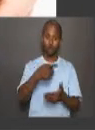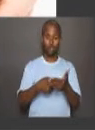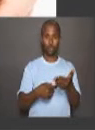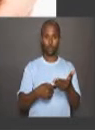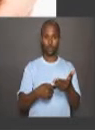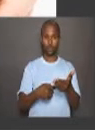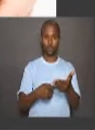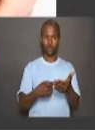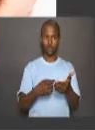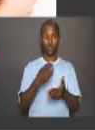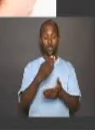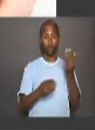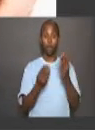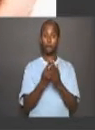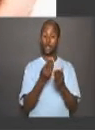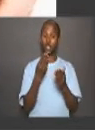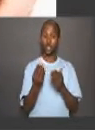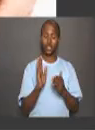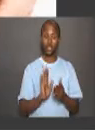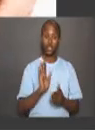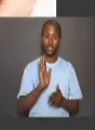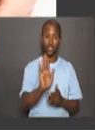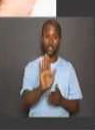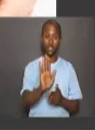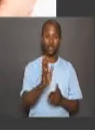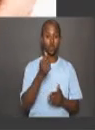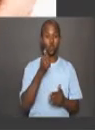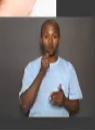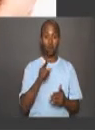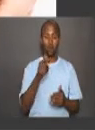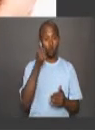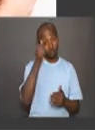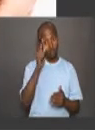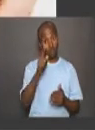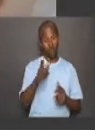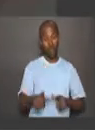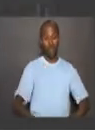that someone will purchase in his or her lifetime.